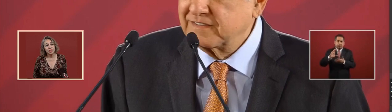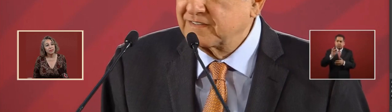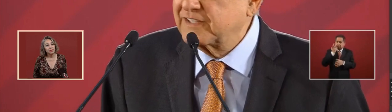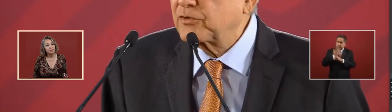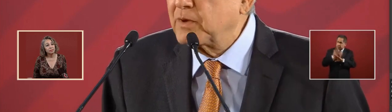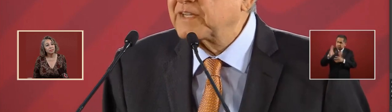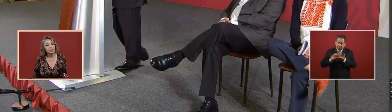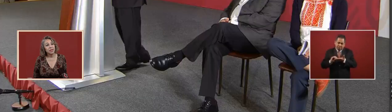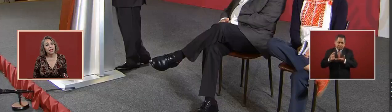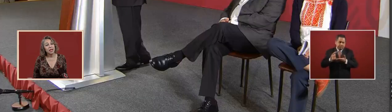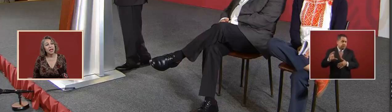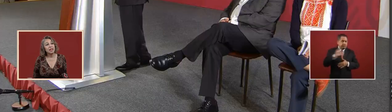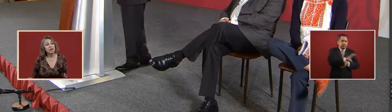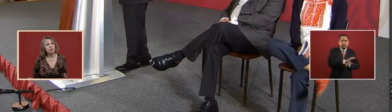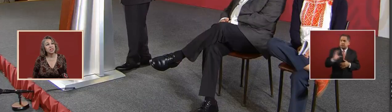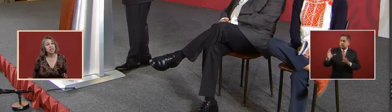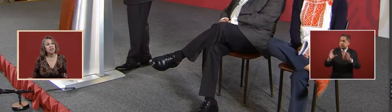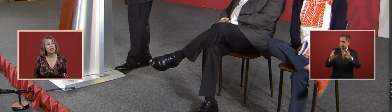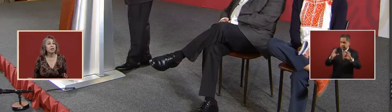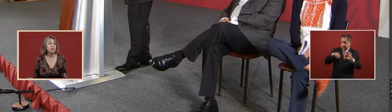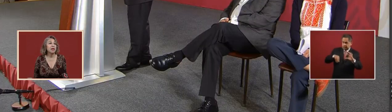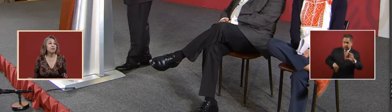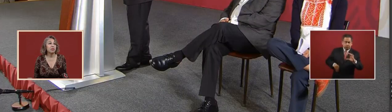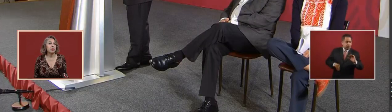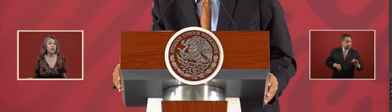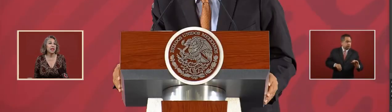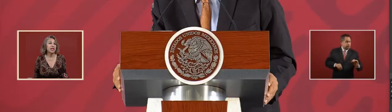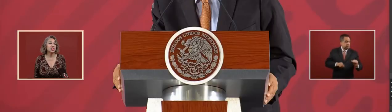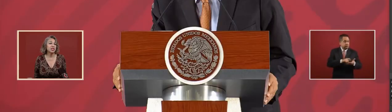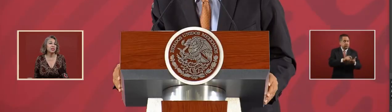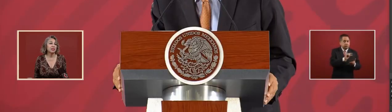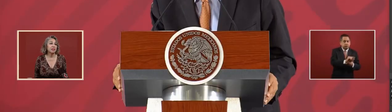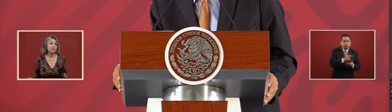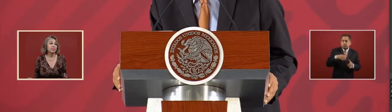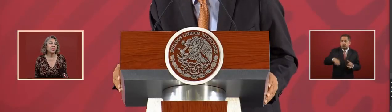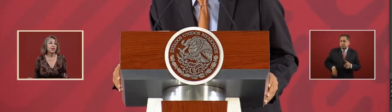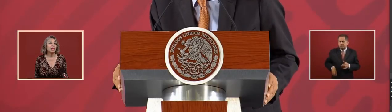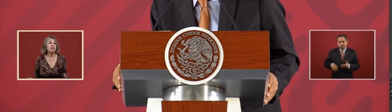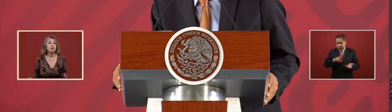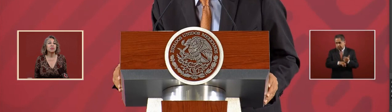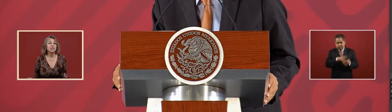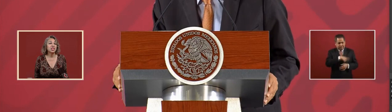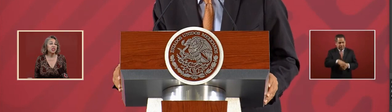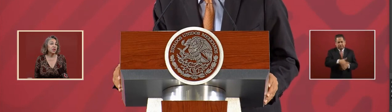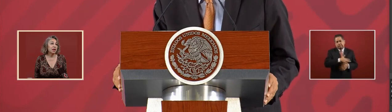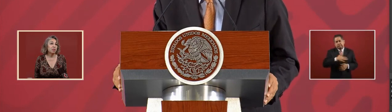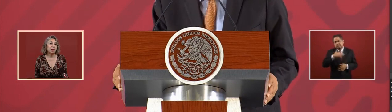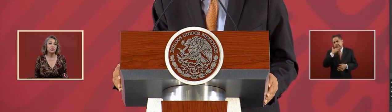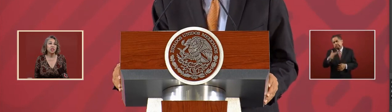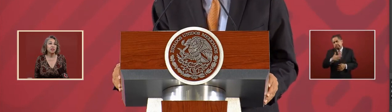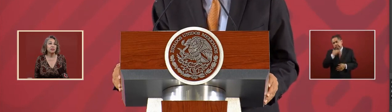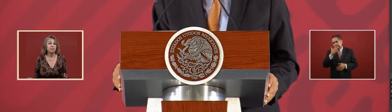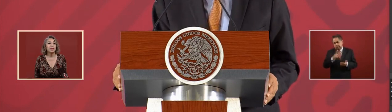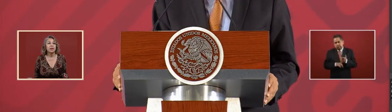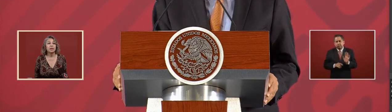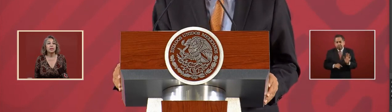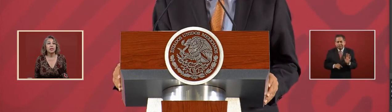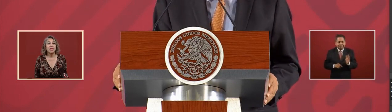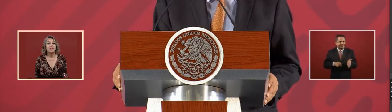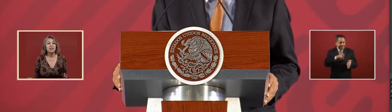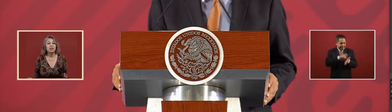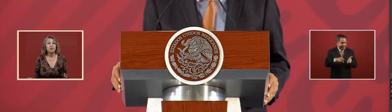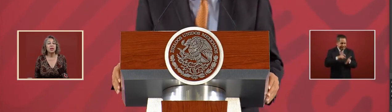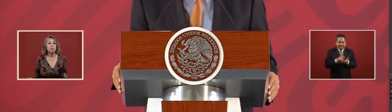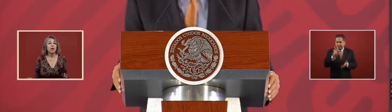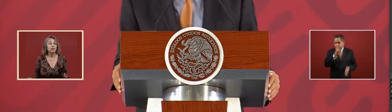much. Se robaban el dinero. And they were stealing the money from the medications. Había una gran corrupción. There was such a great corruption. A pesar de que se compraban esos